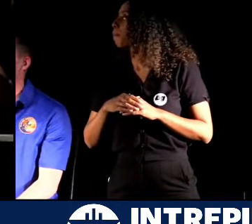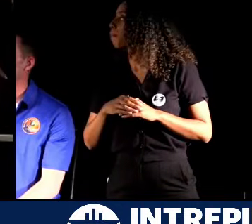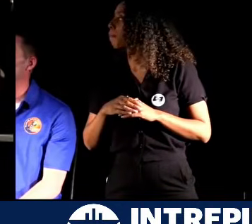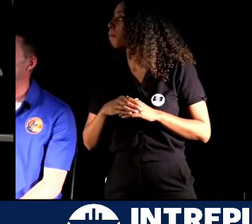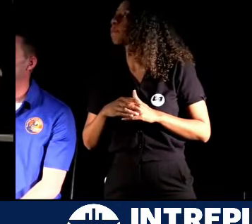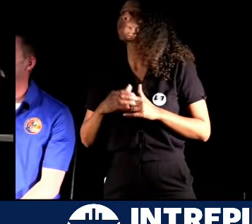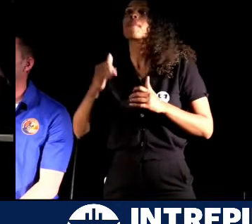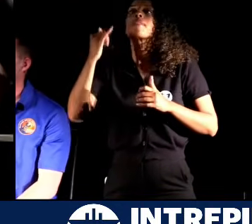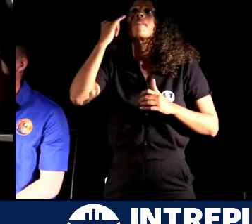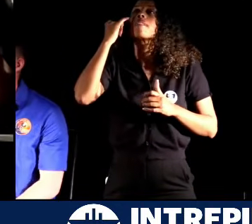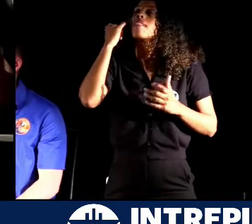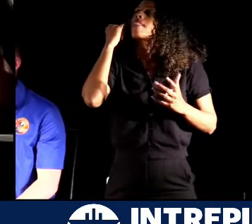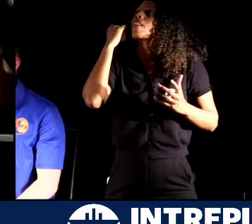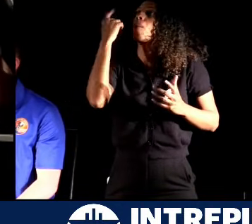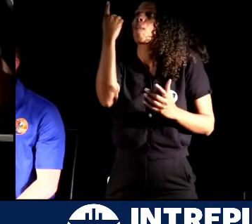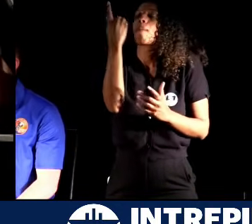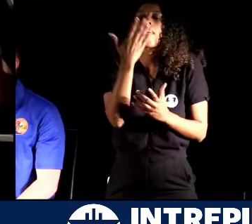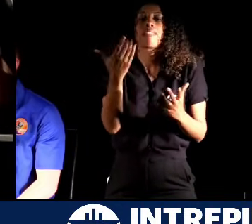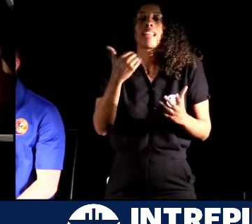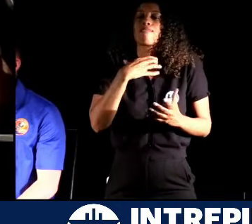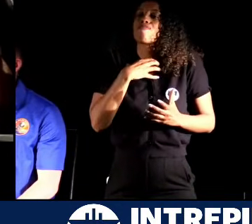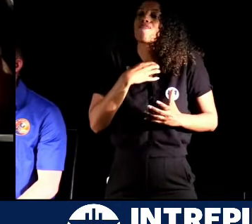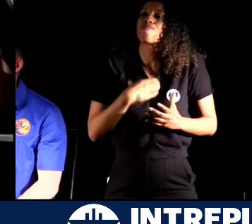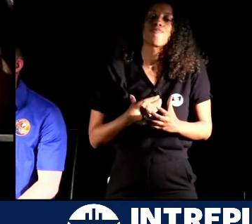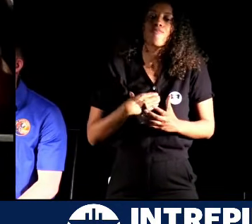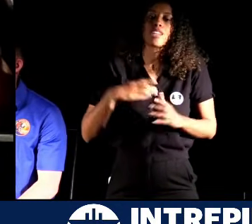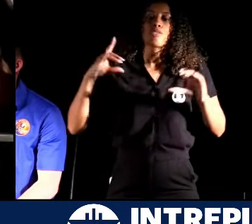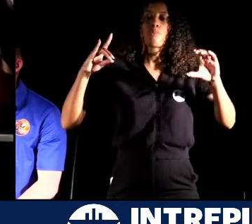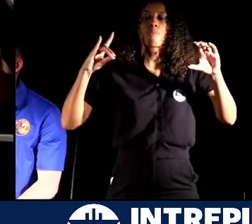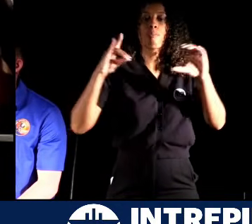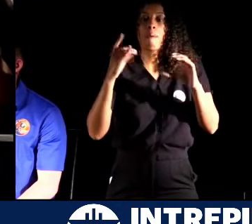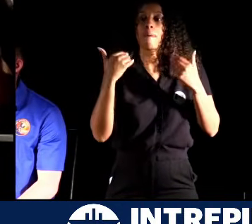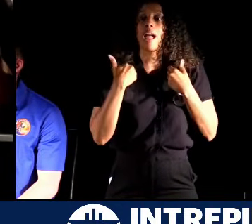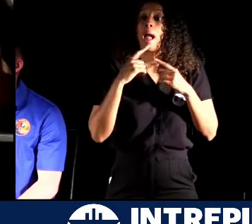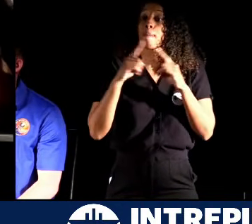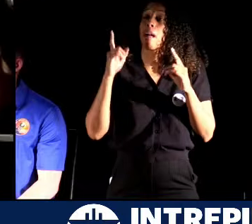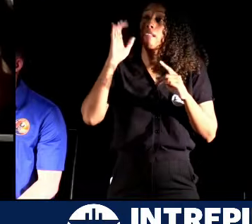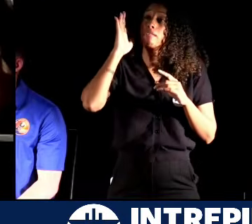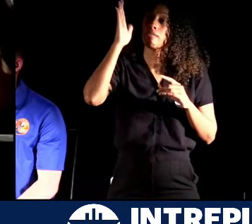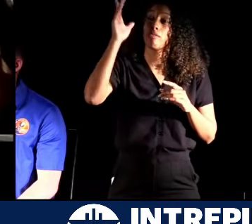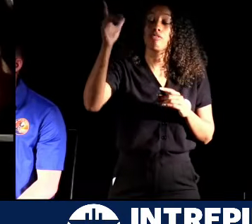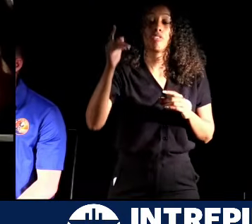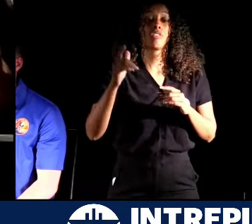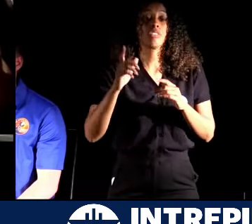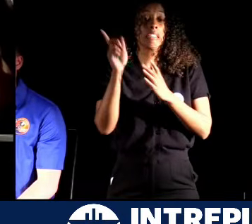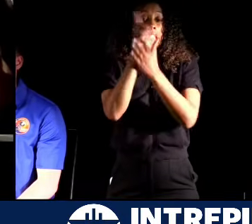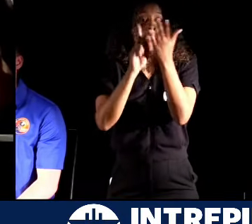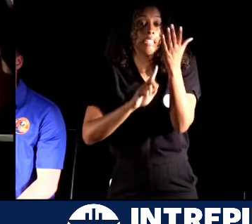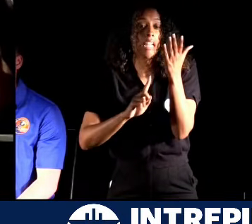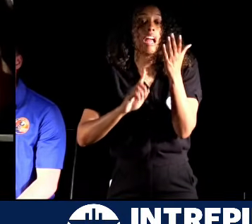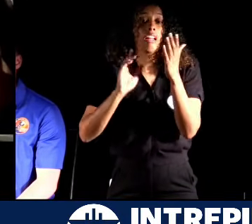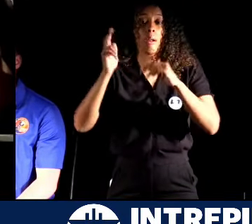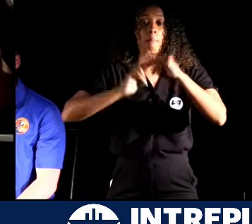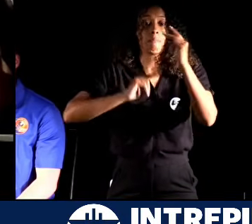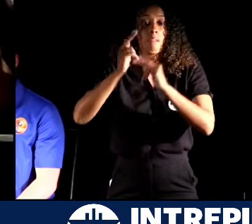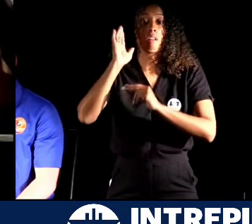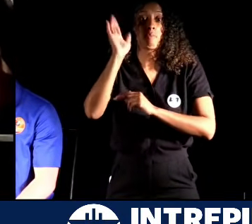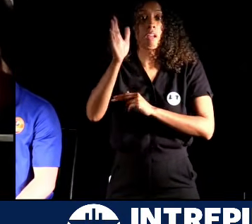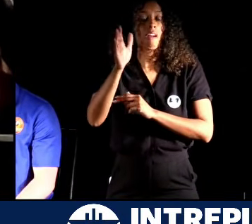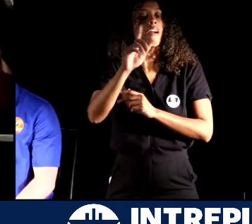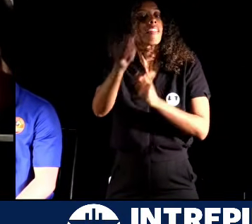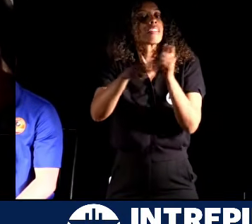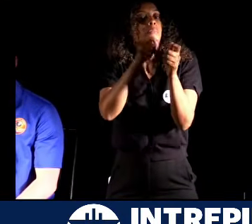wish we had on probe, but in the future we definitely have to do, there are certain type of measurements that you can